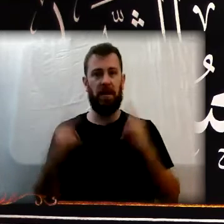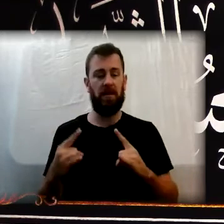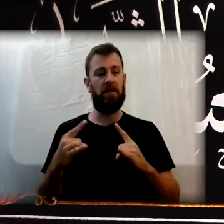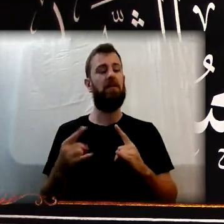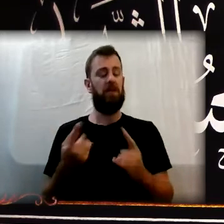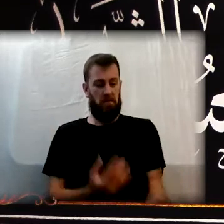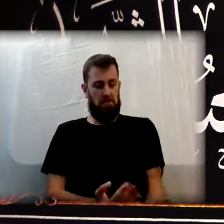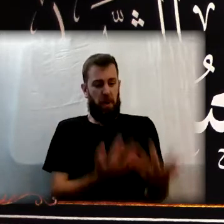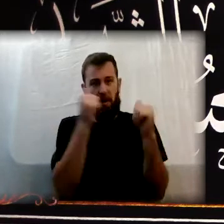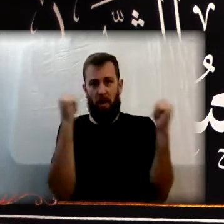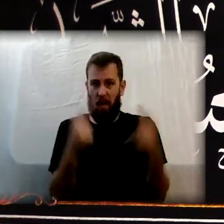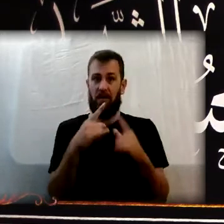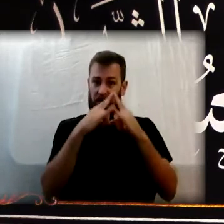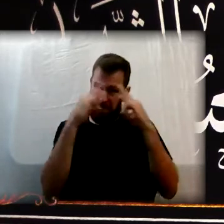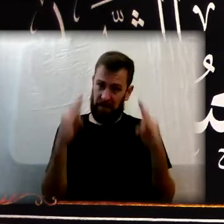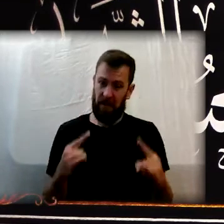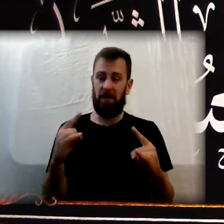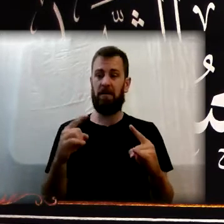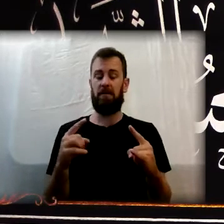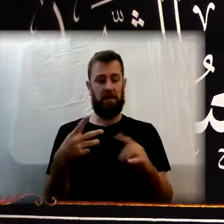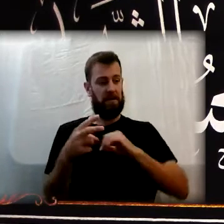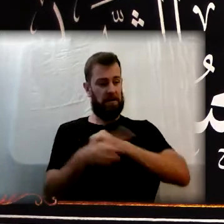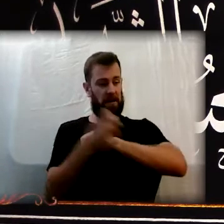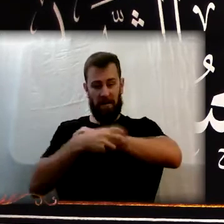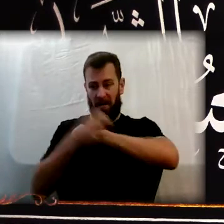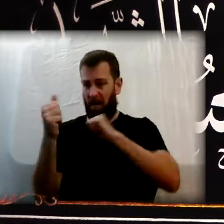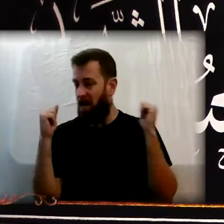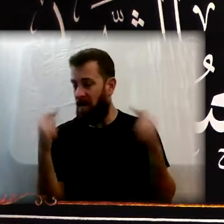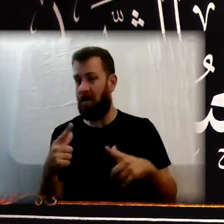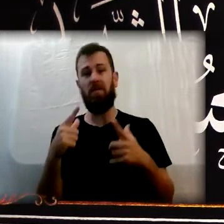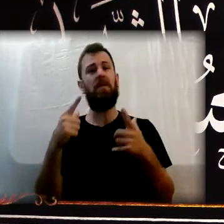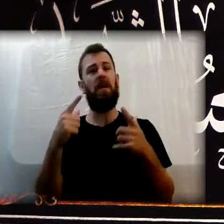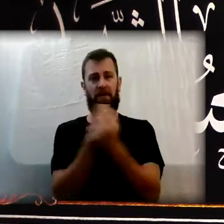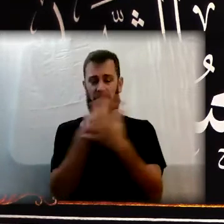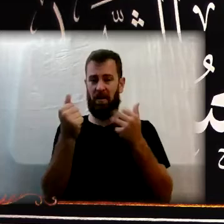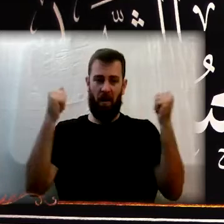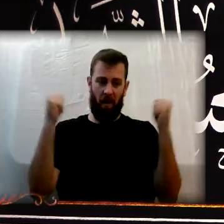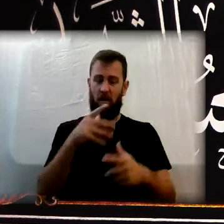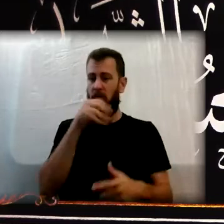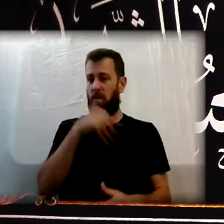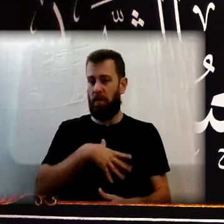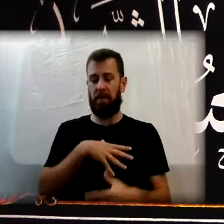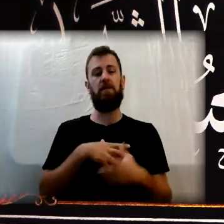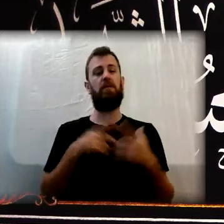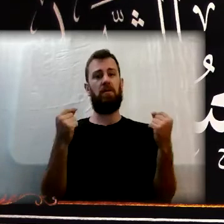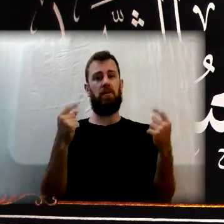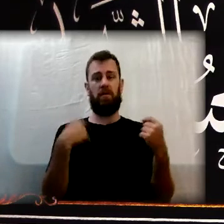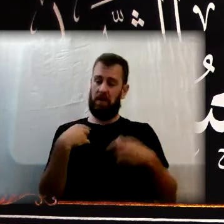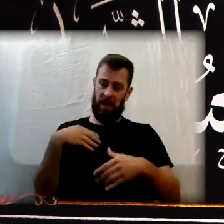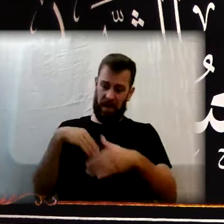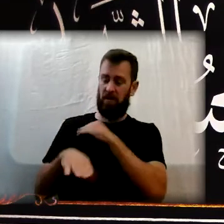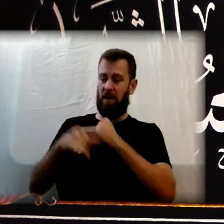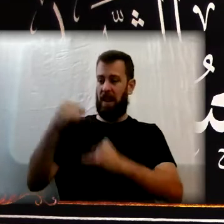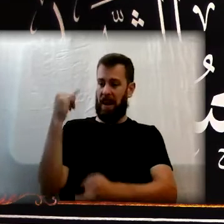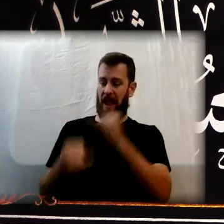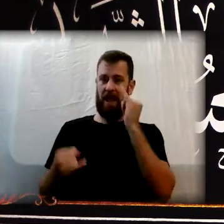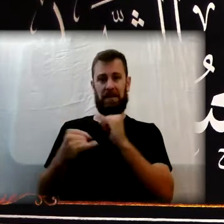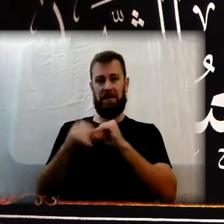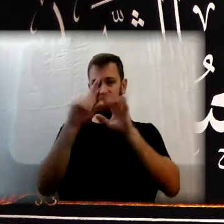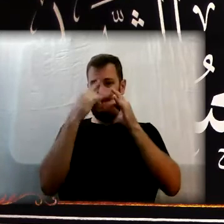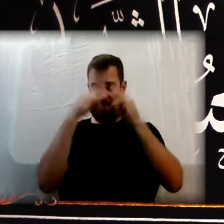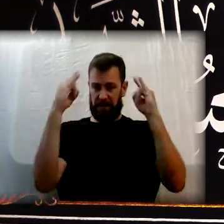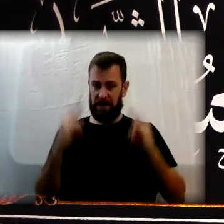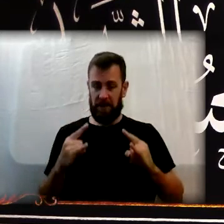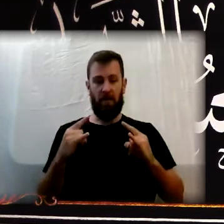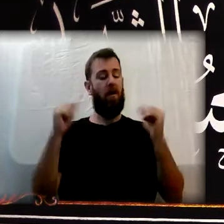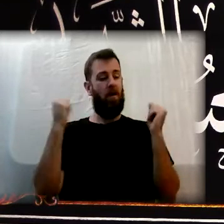burnt down the tents after looting them. Finally, all the women ran into the last tent, and